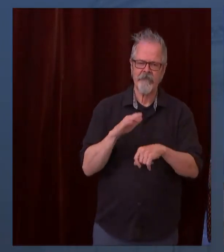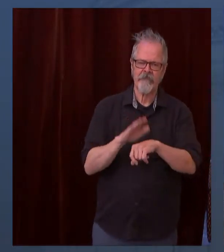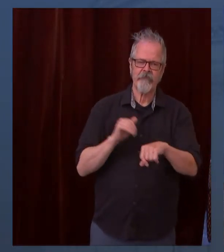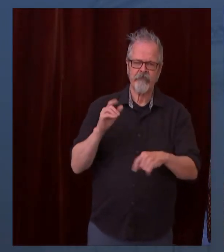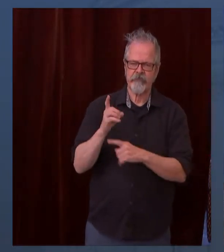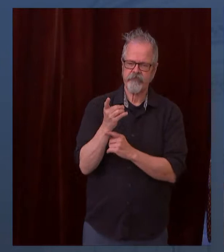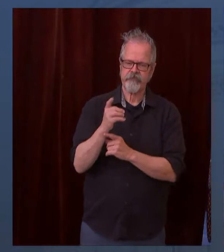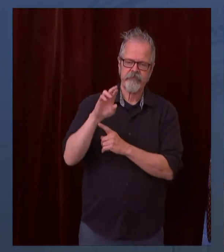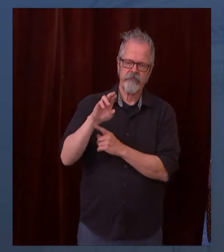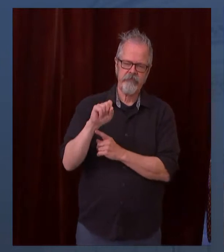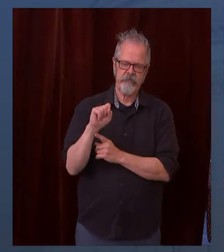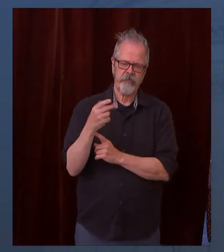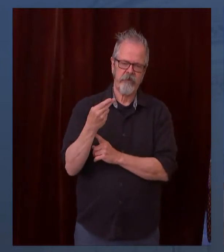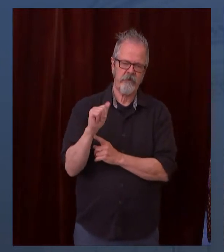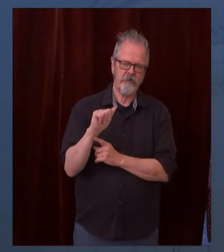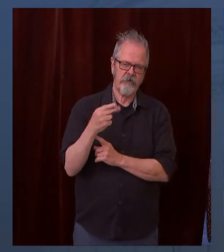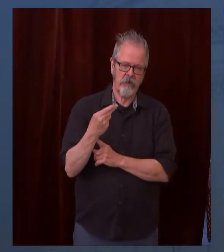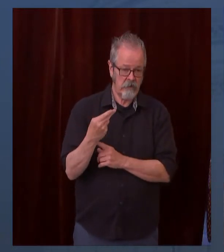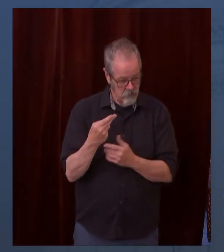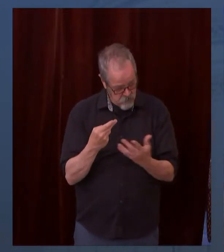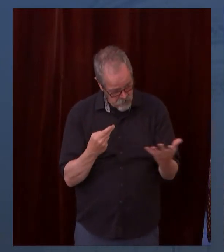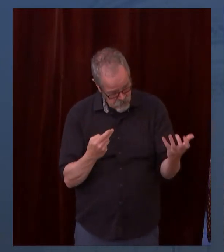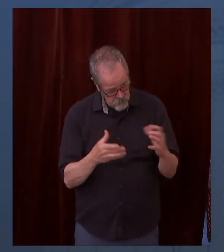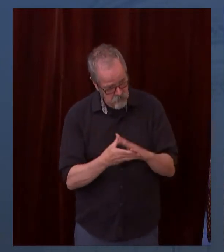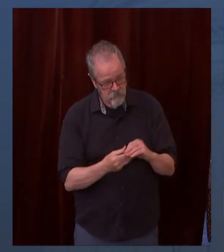If Dr. Shaw is there.